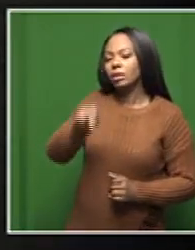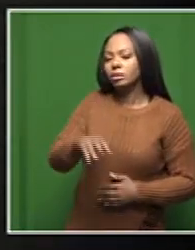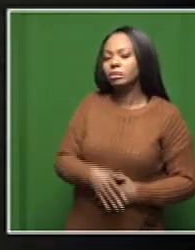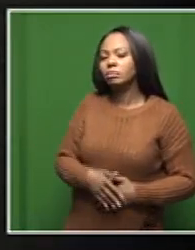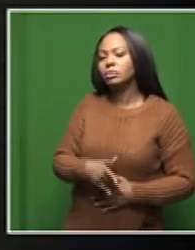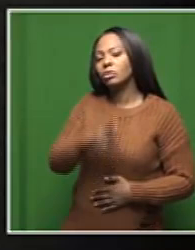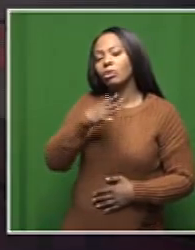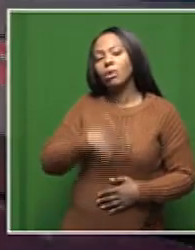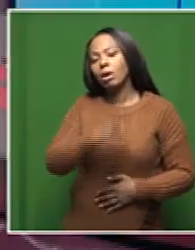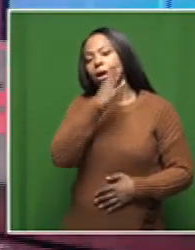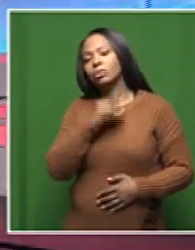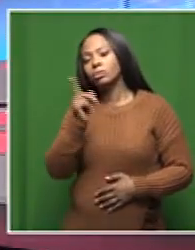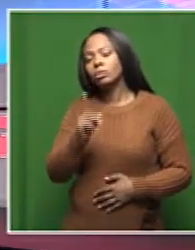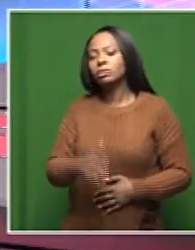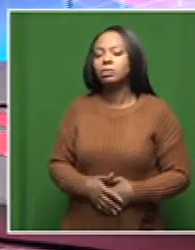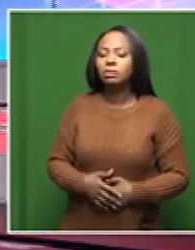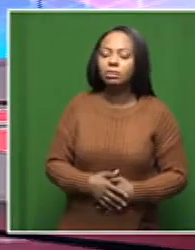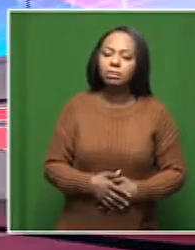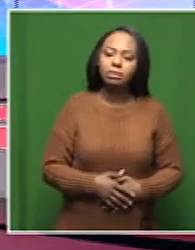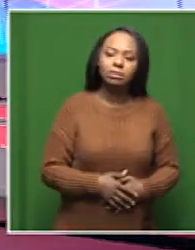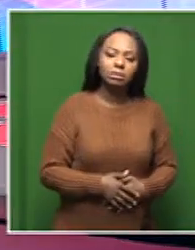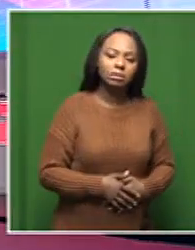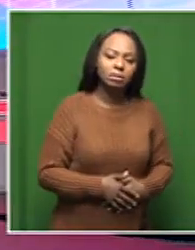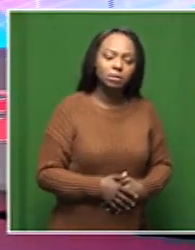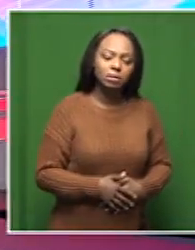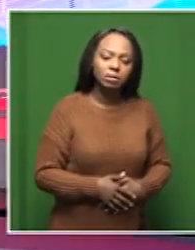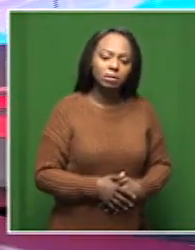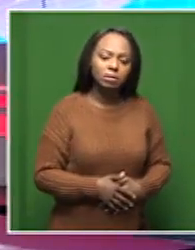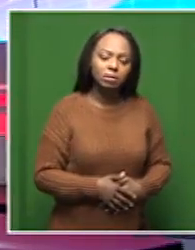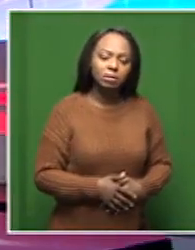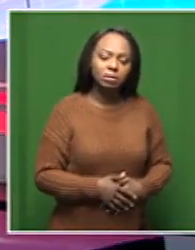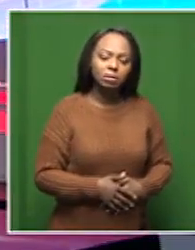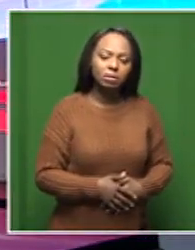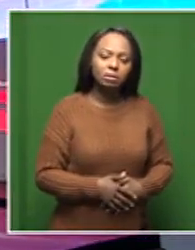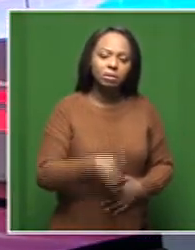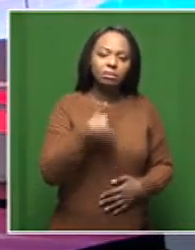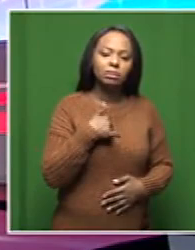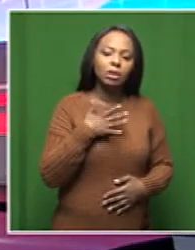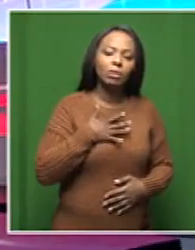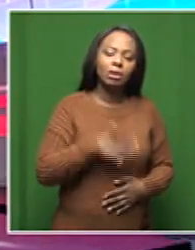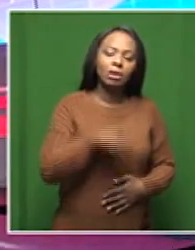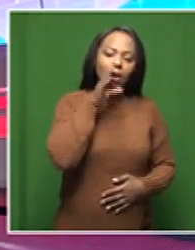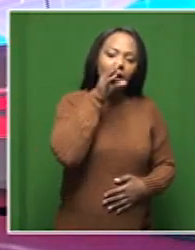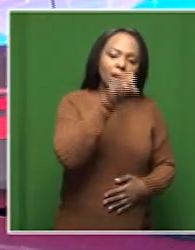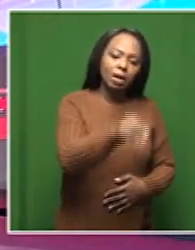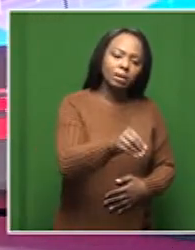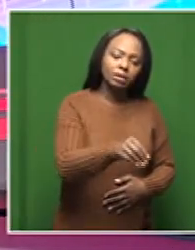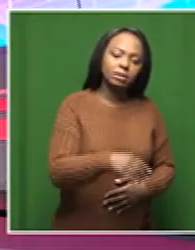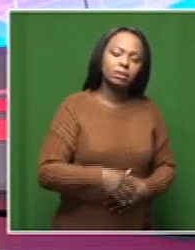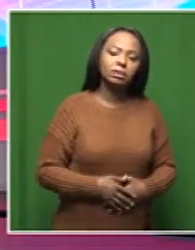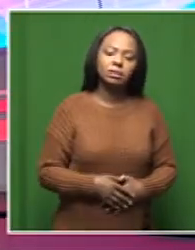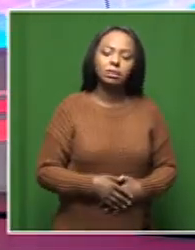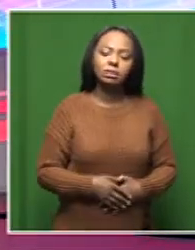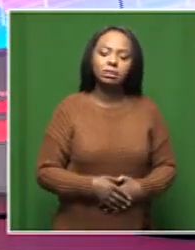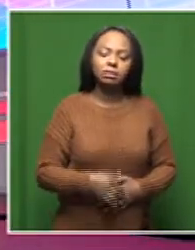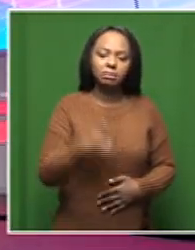to ask? Good morning, sir. Sir, I would like to just ask, I'm on warfarin,